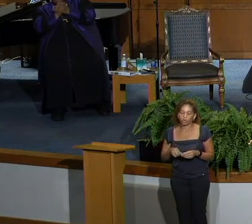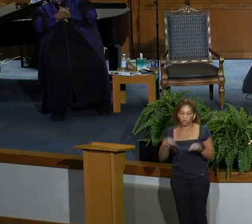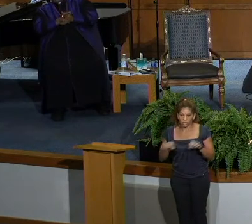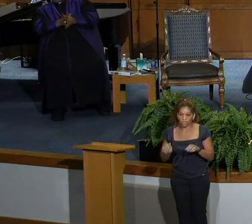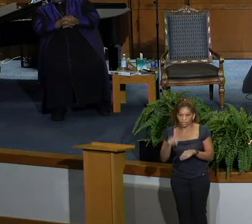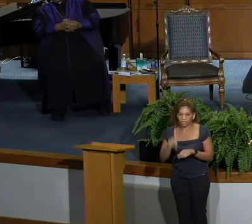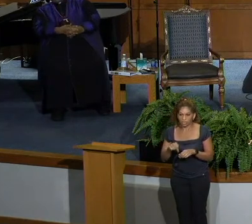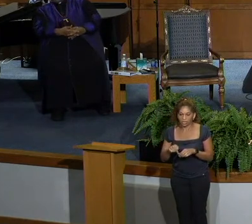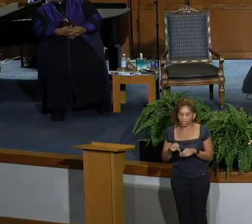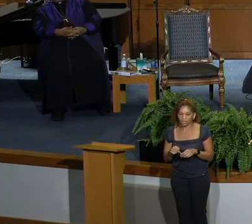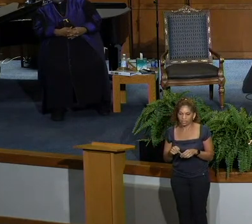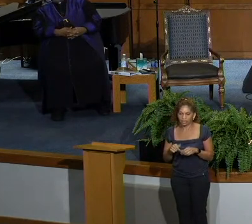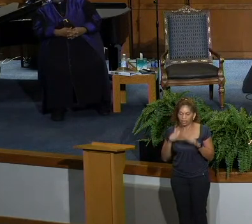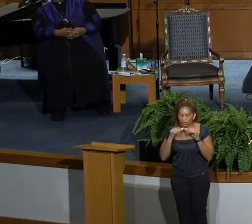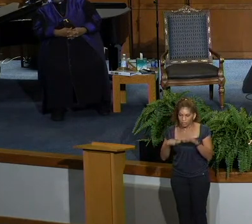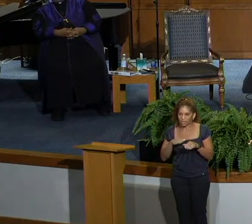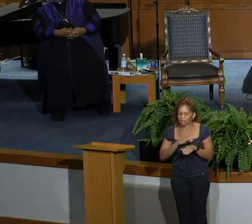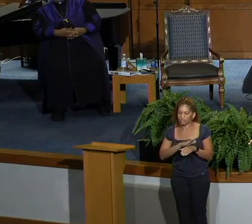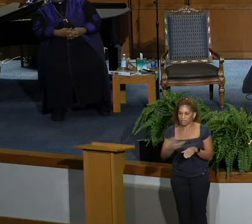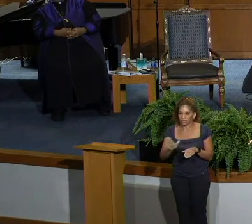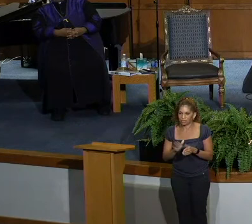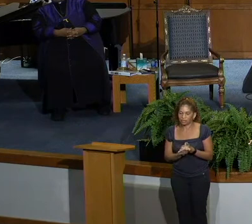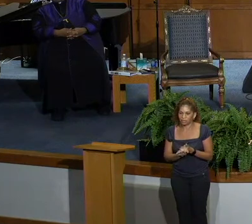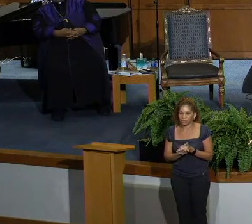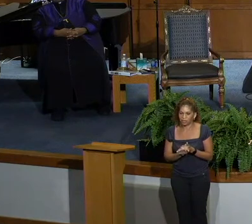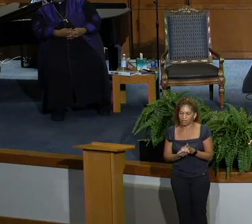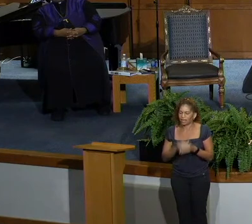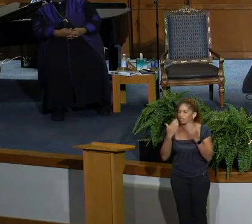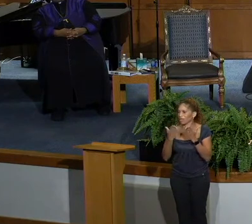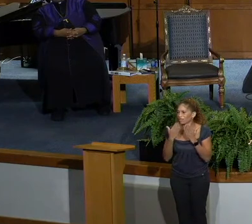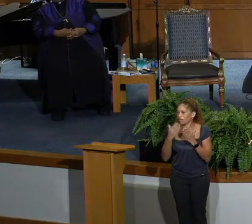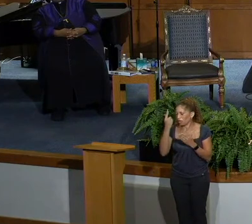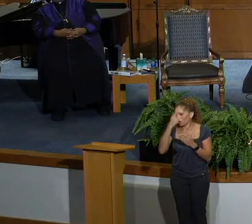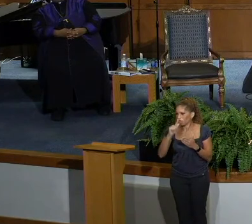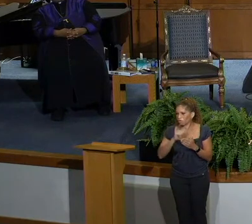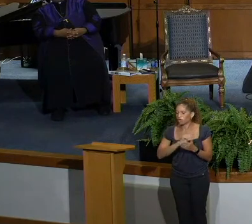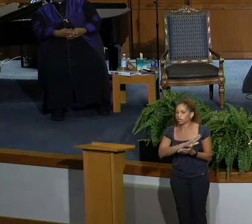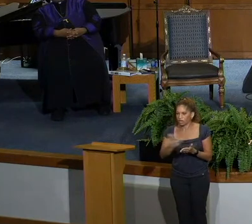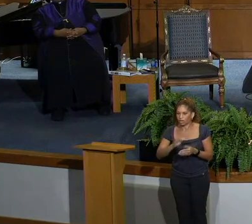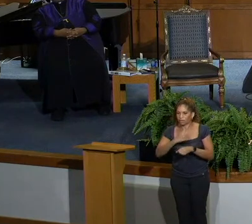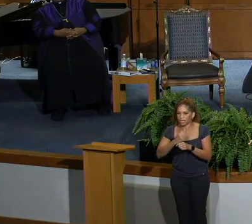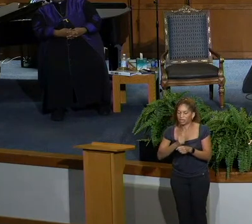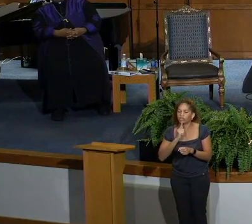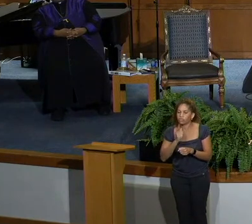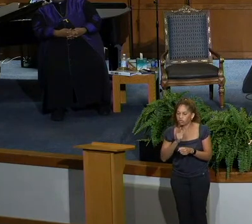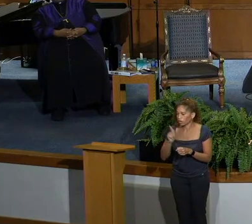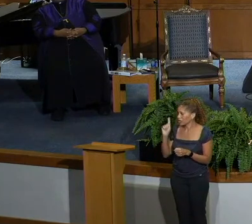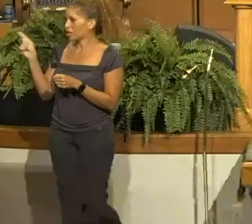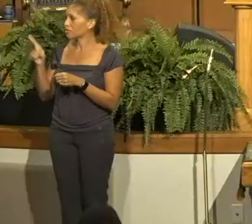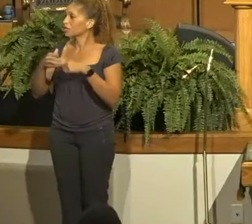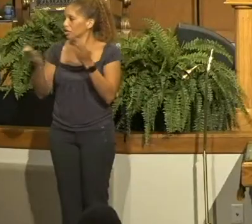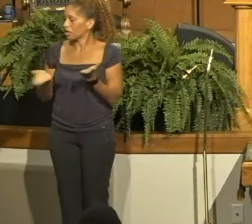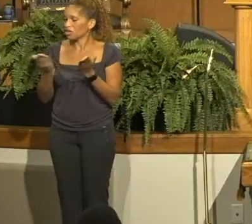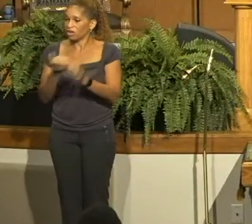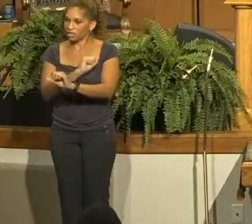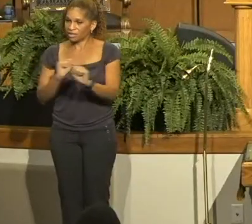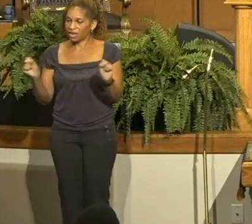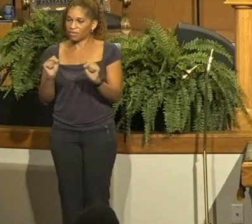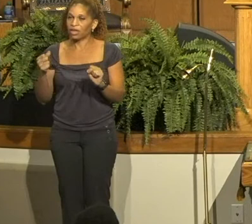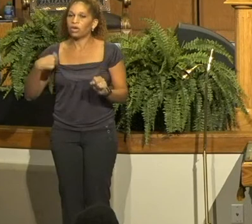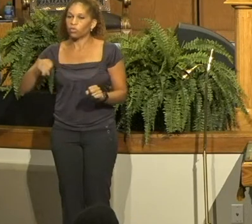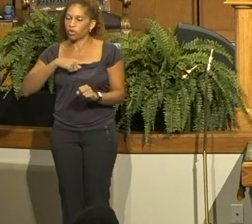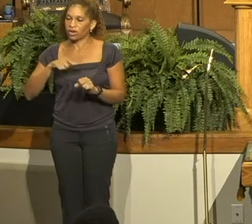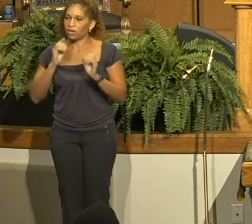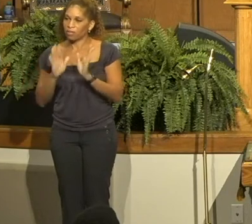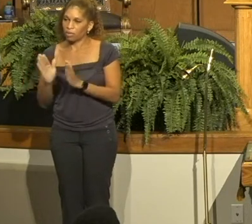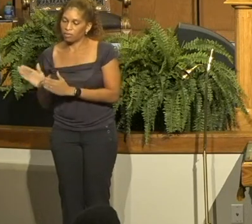somewhere. Amen. We bless God for him. Hey, brother, so grateful for you and for making sure Rev got here safely so we can prepare to hear a